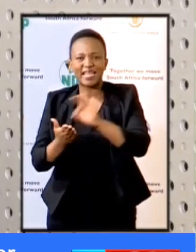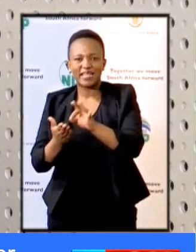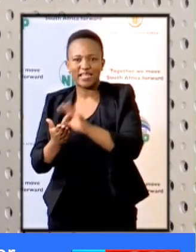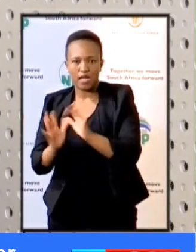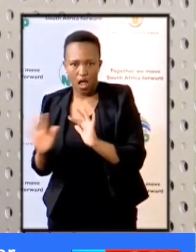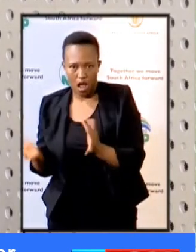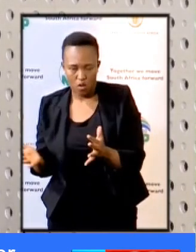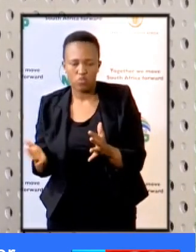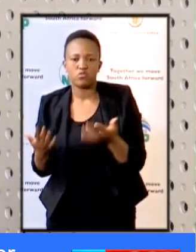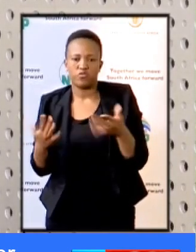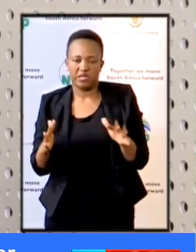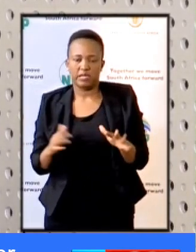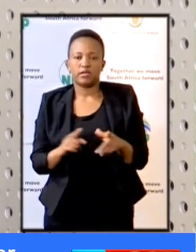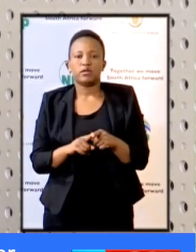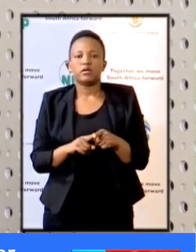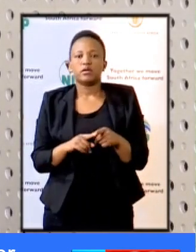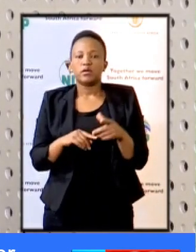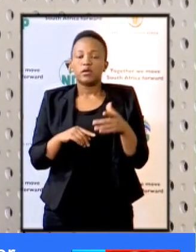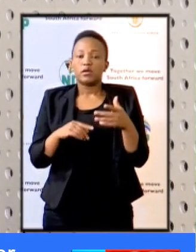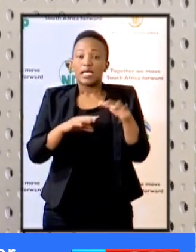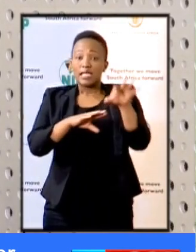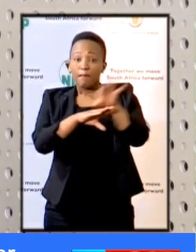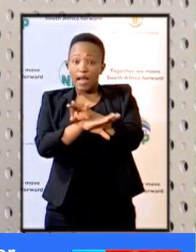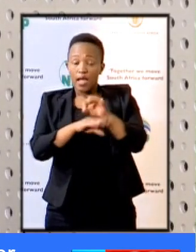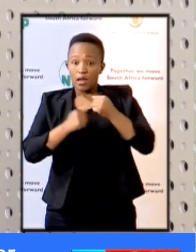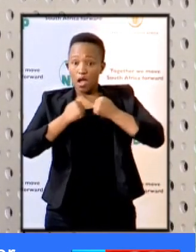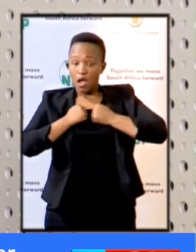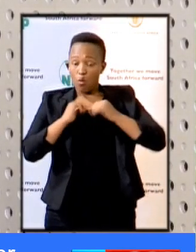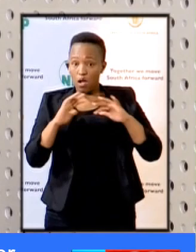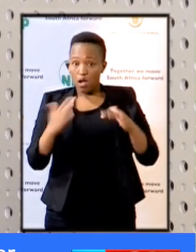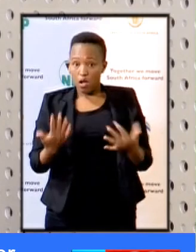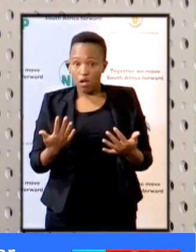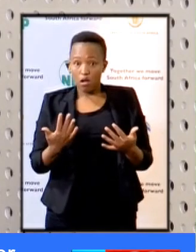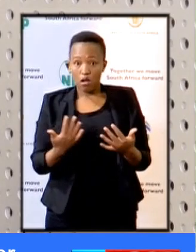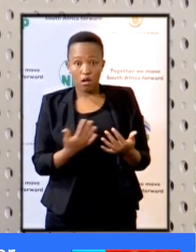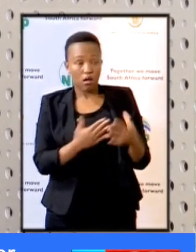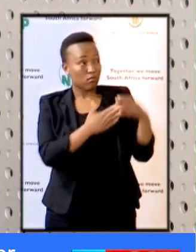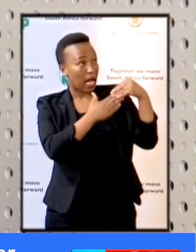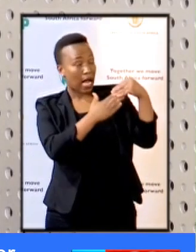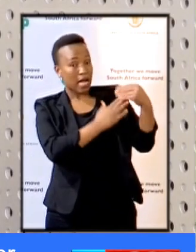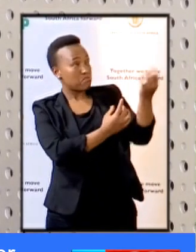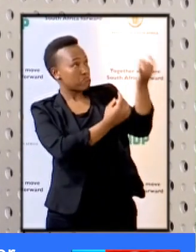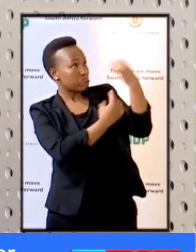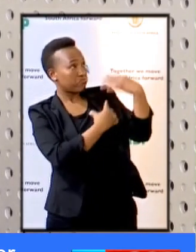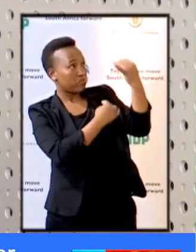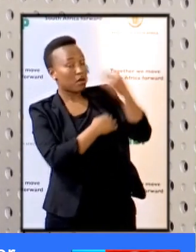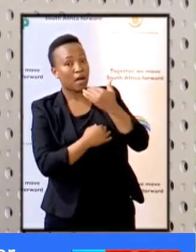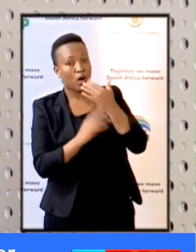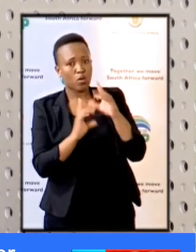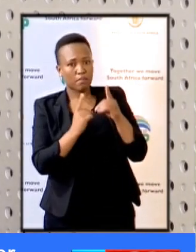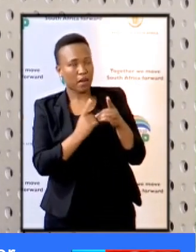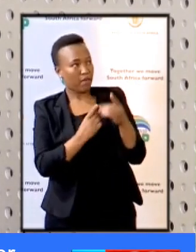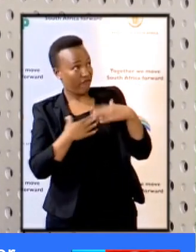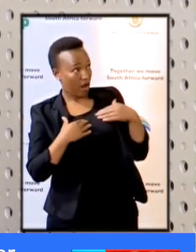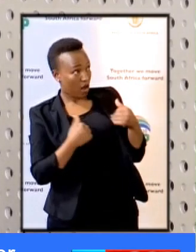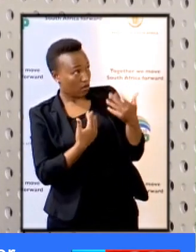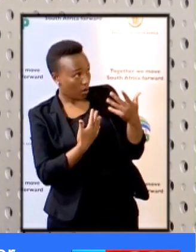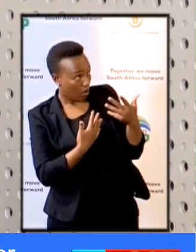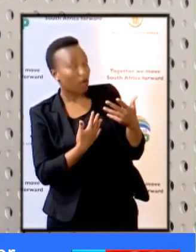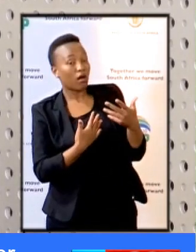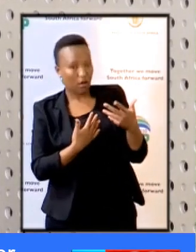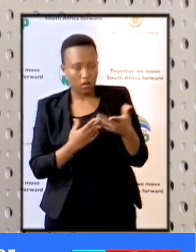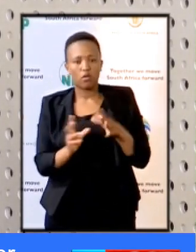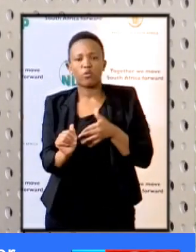plan is based on the guidance that we've been getting from health. For instance, we are proposing that there won't